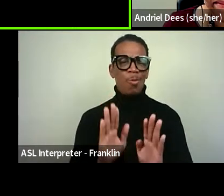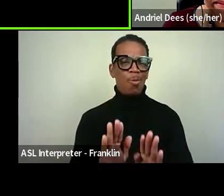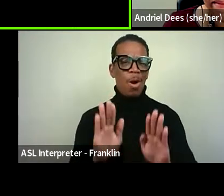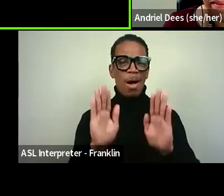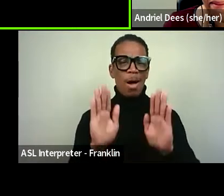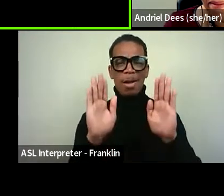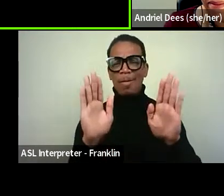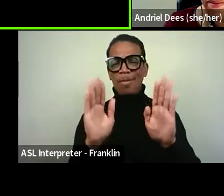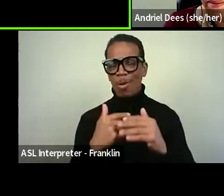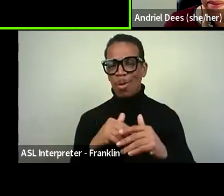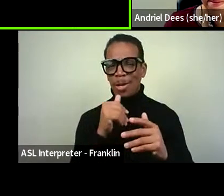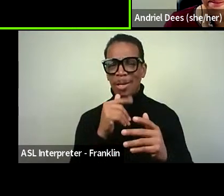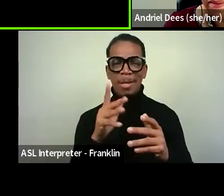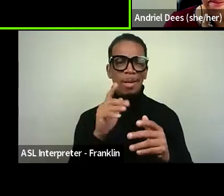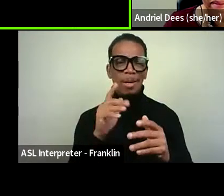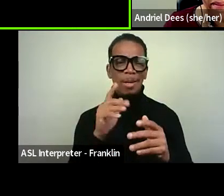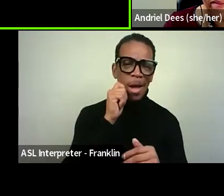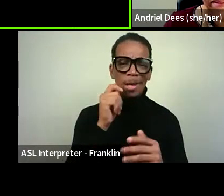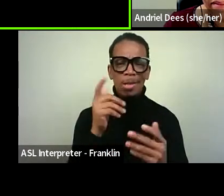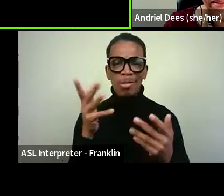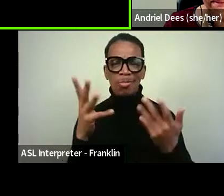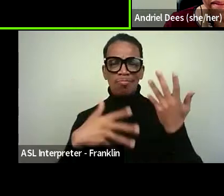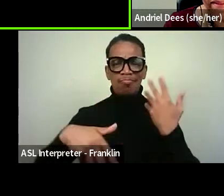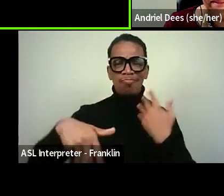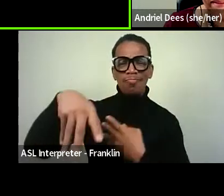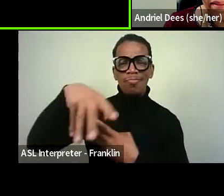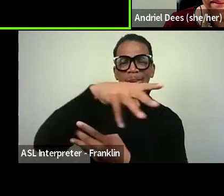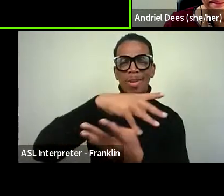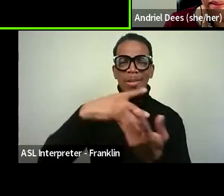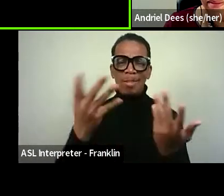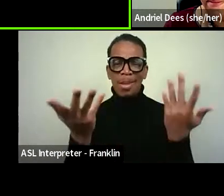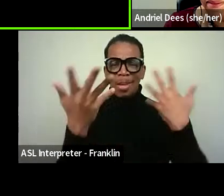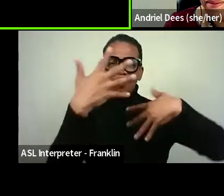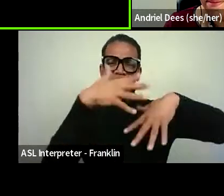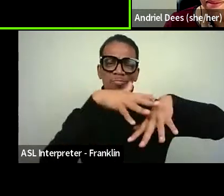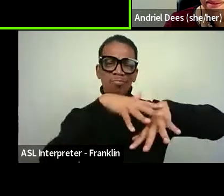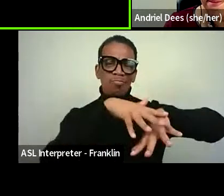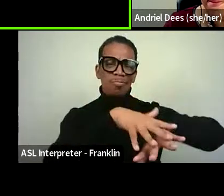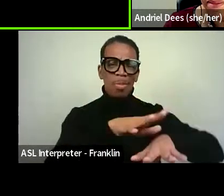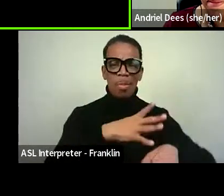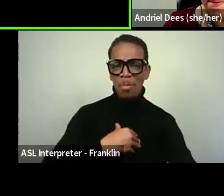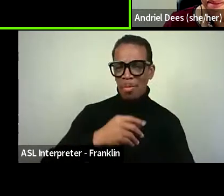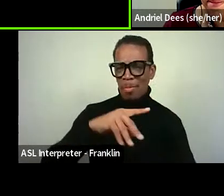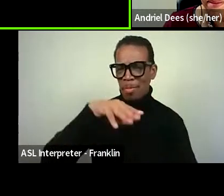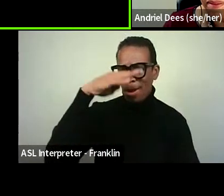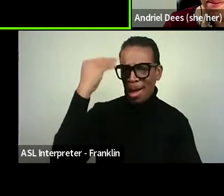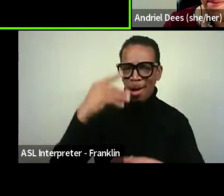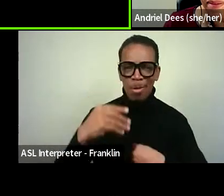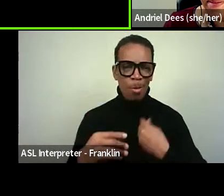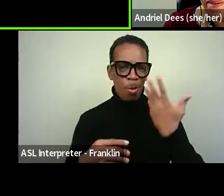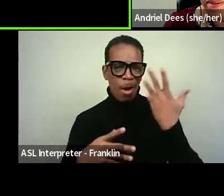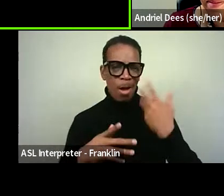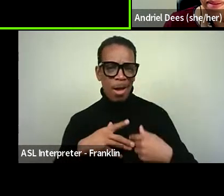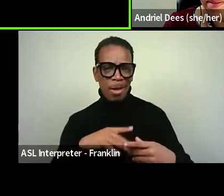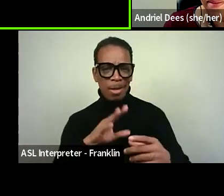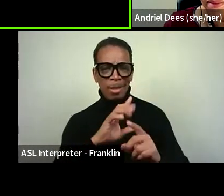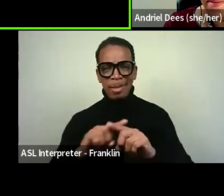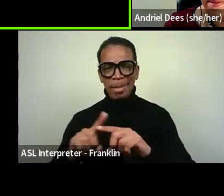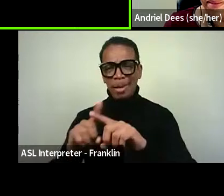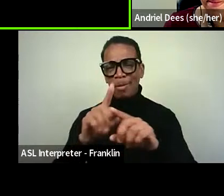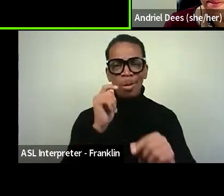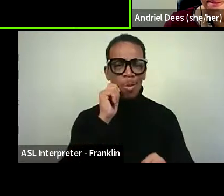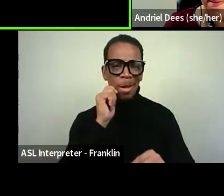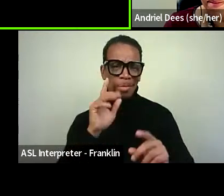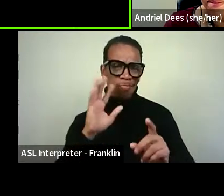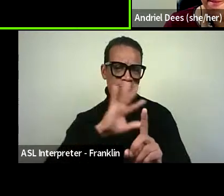wonderful when it came to the racial climate. Integration was at its maximum and everything was wonderful. Yes, there's